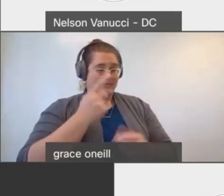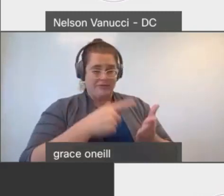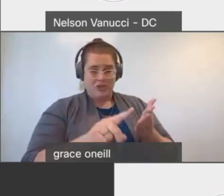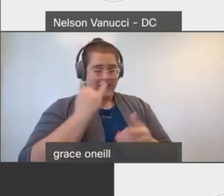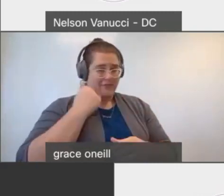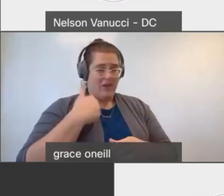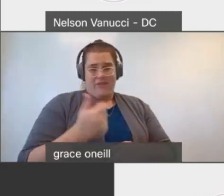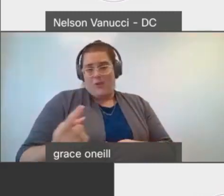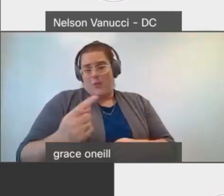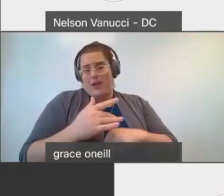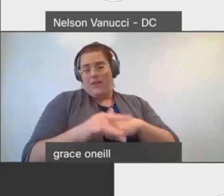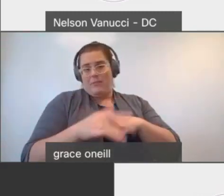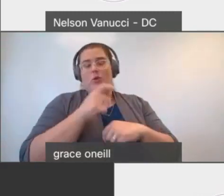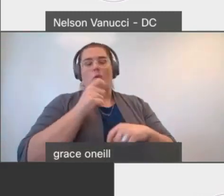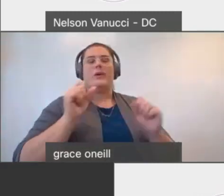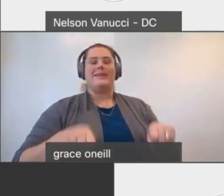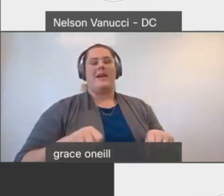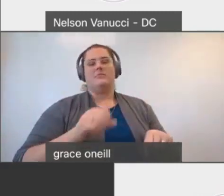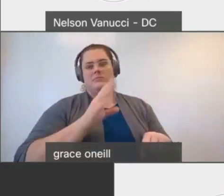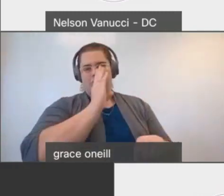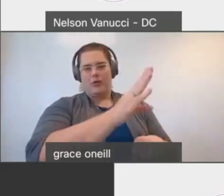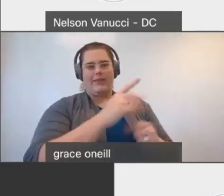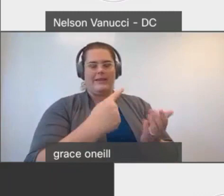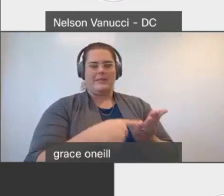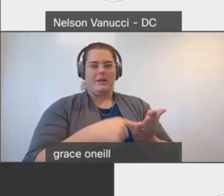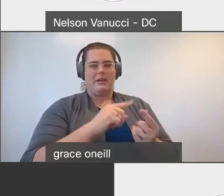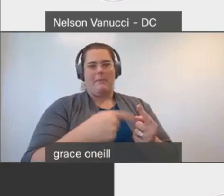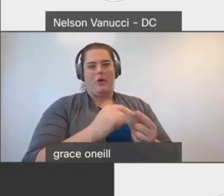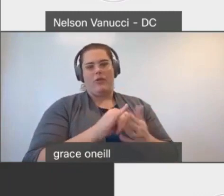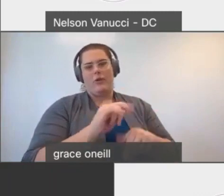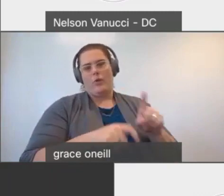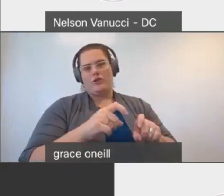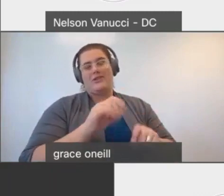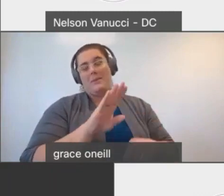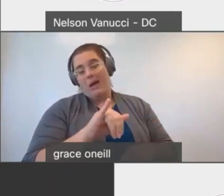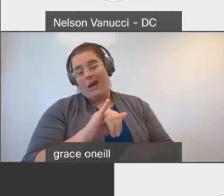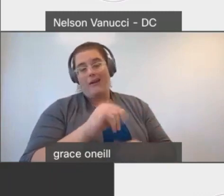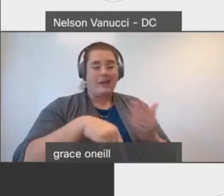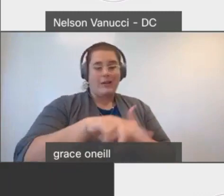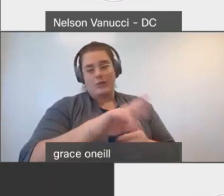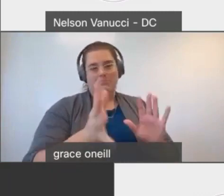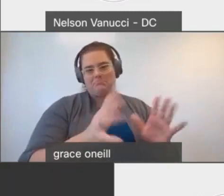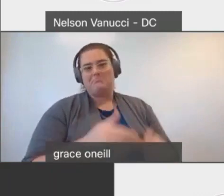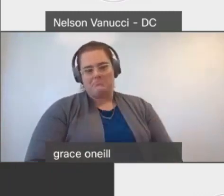who can speak directly to these questions by next week.